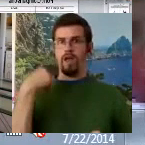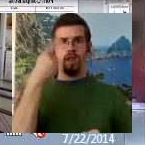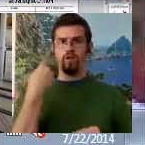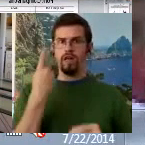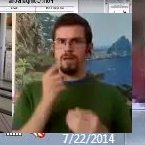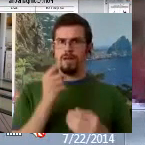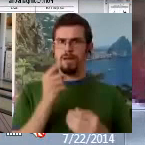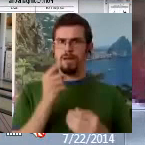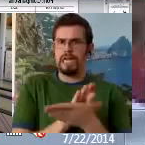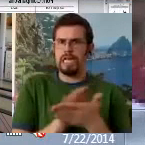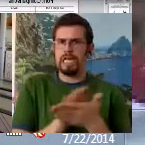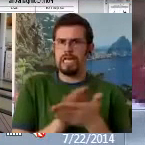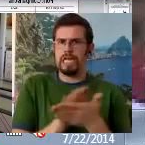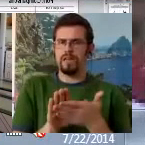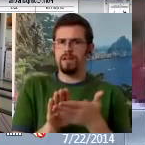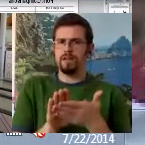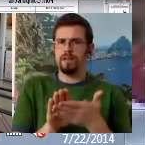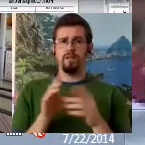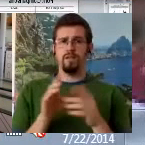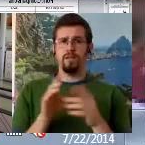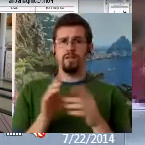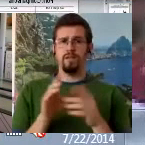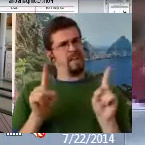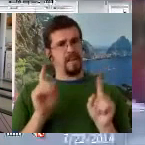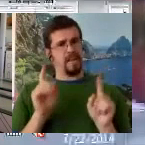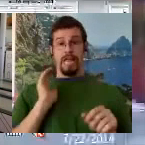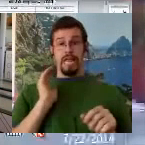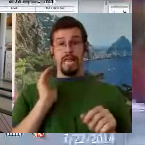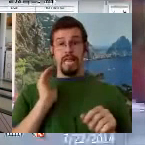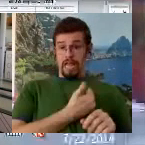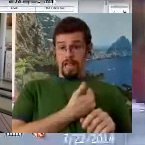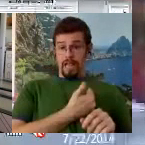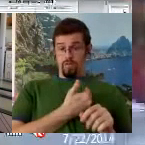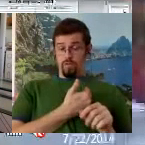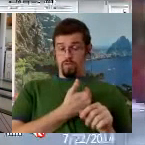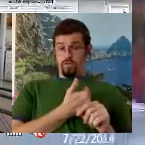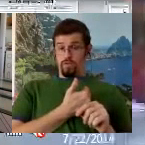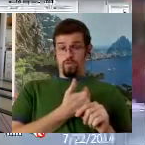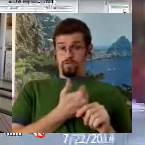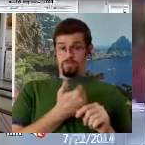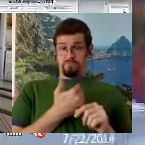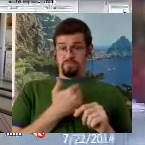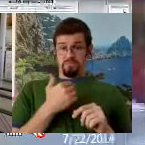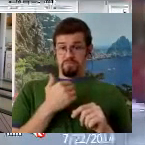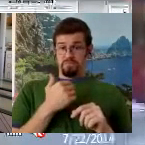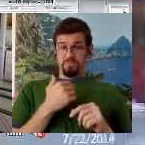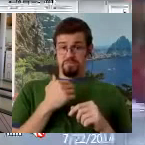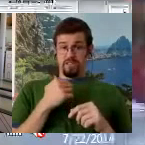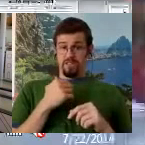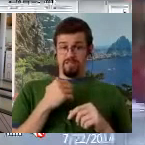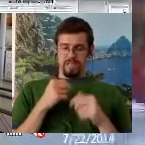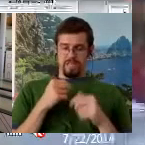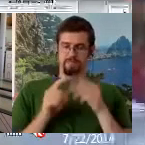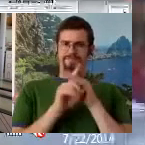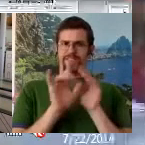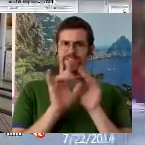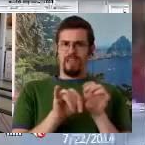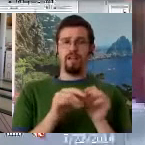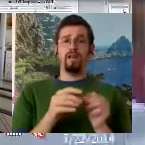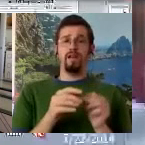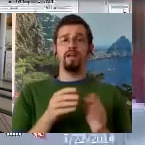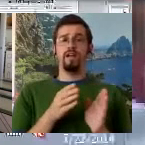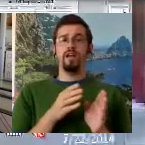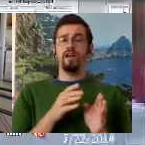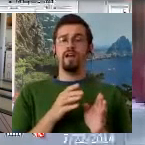does there. On the left, that's the way it seems to look on our site. I don't quite know why. And then over to the right, I know that's the way it's supposed to look